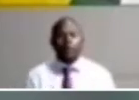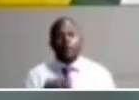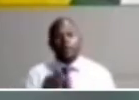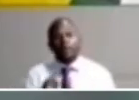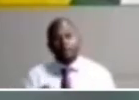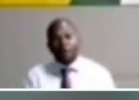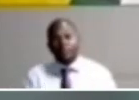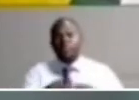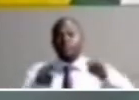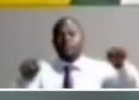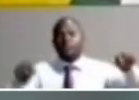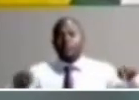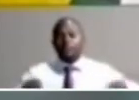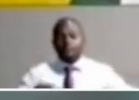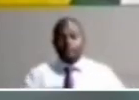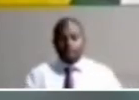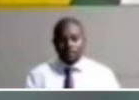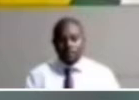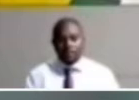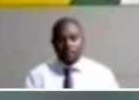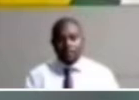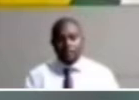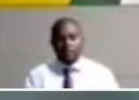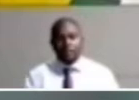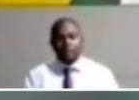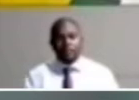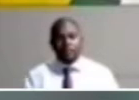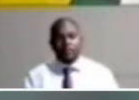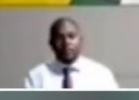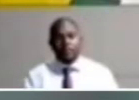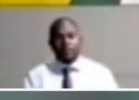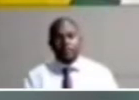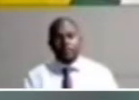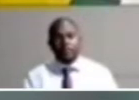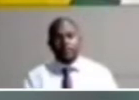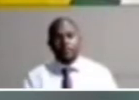If there is space, the